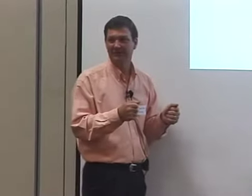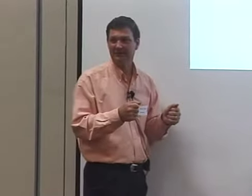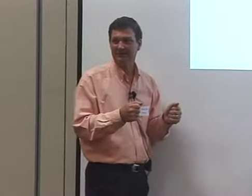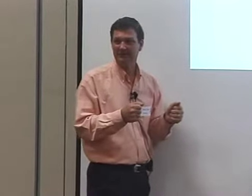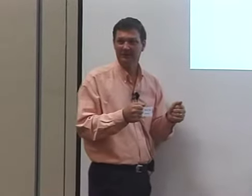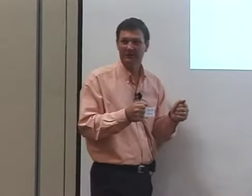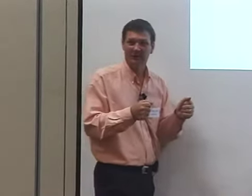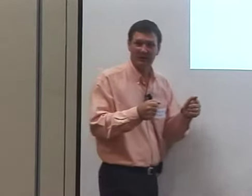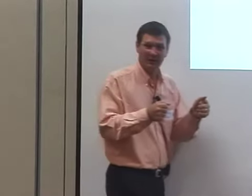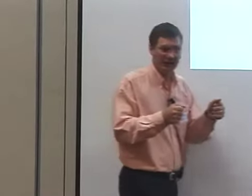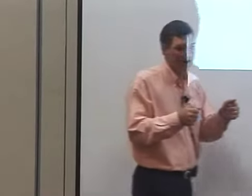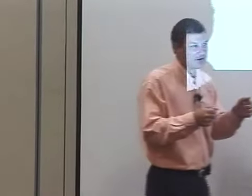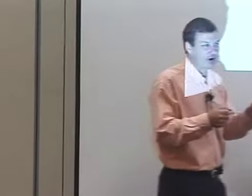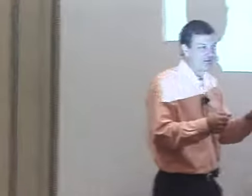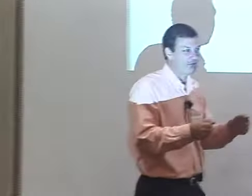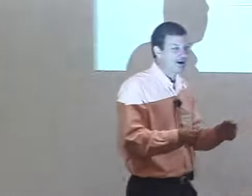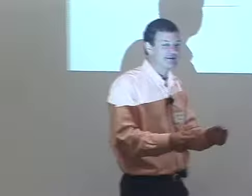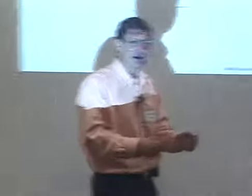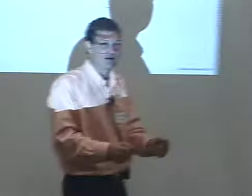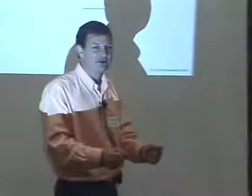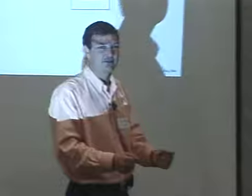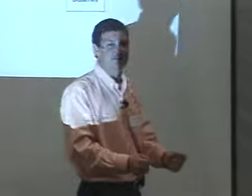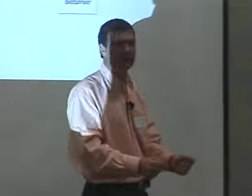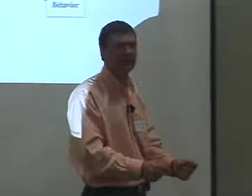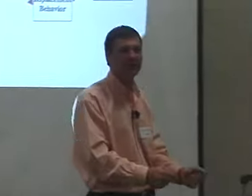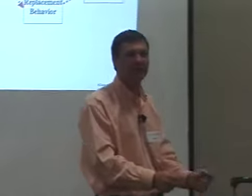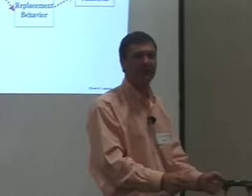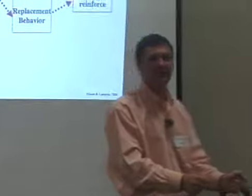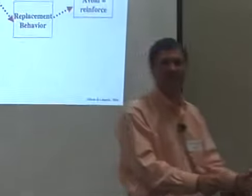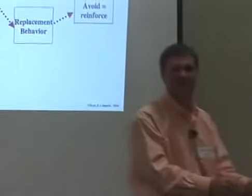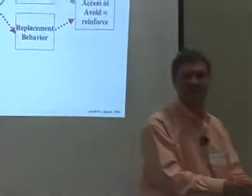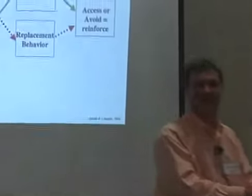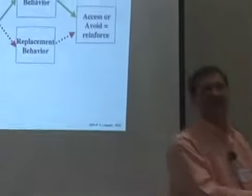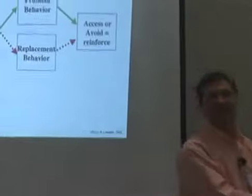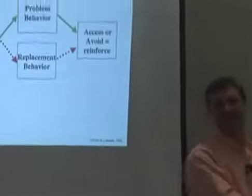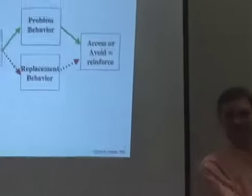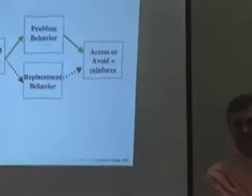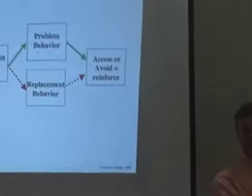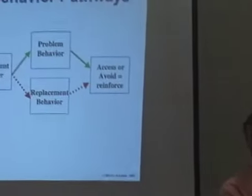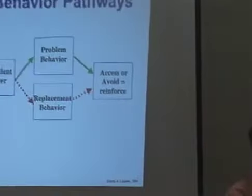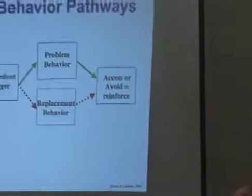that? I drive right down into Reinforcementville.